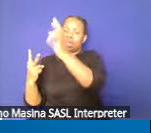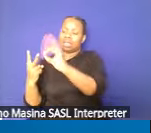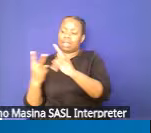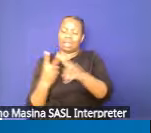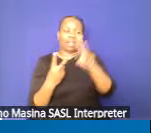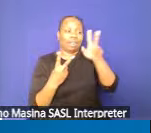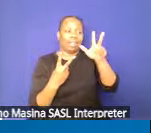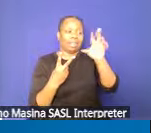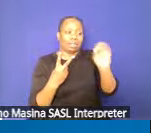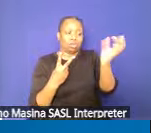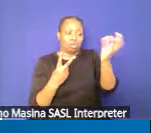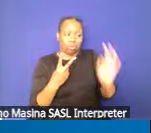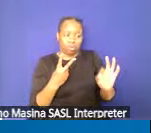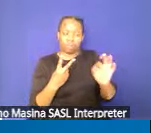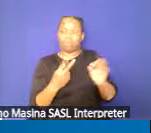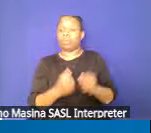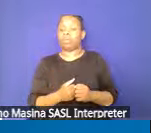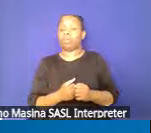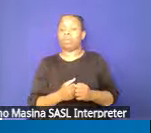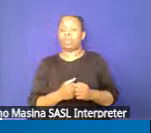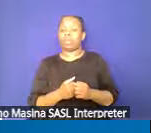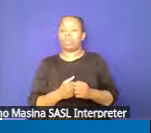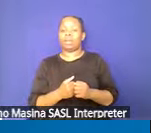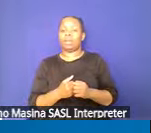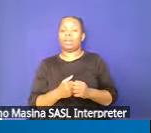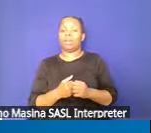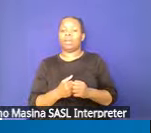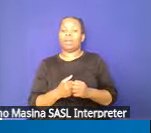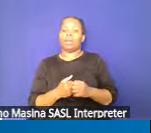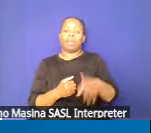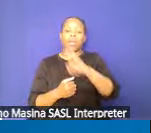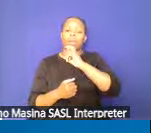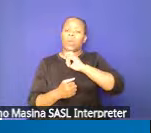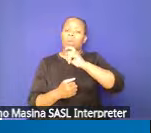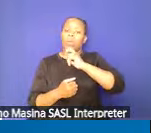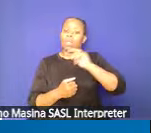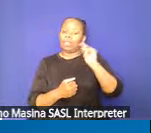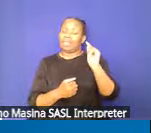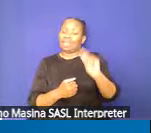So in that, using that